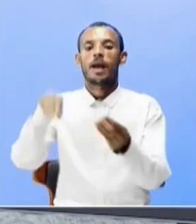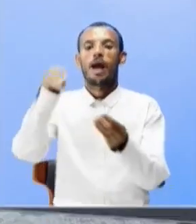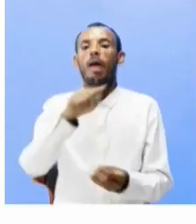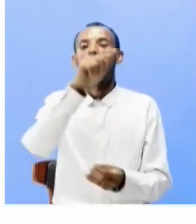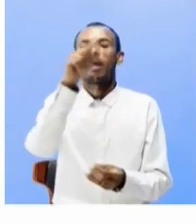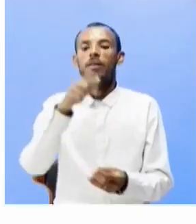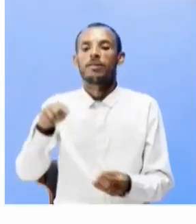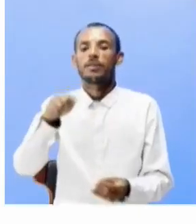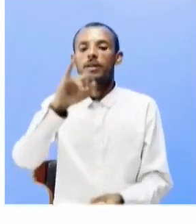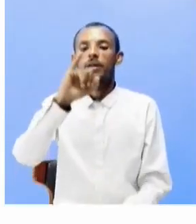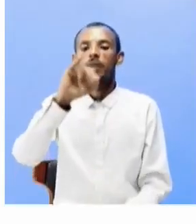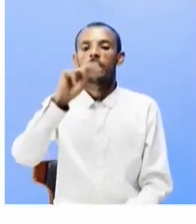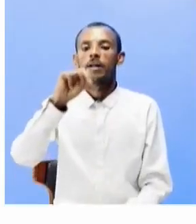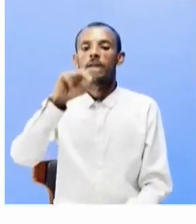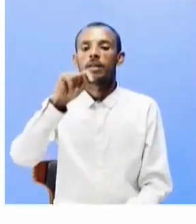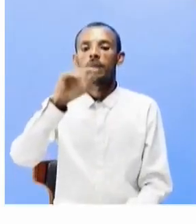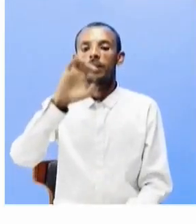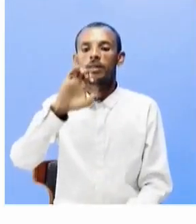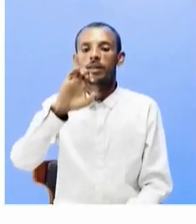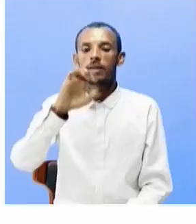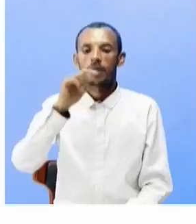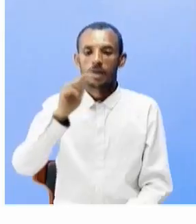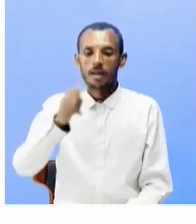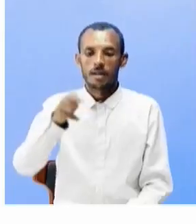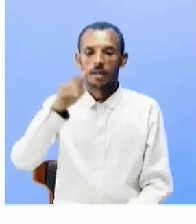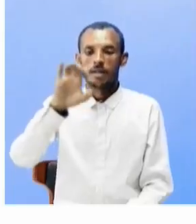integers. Addition